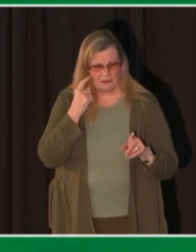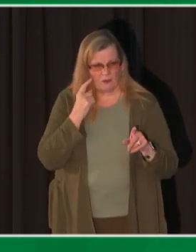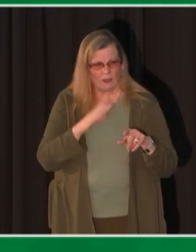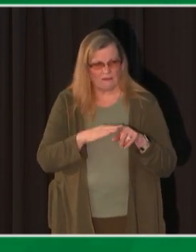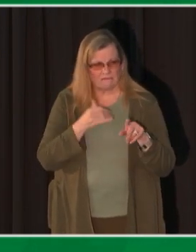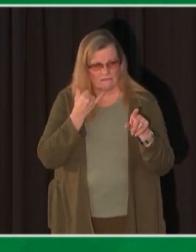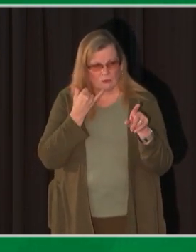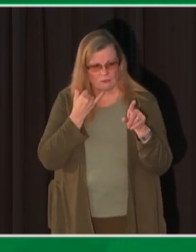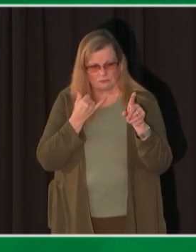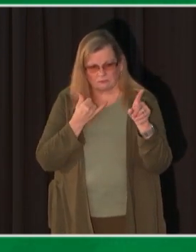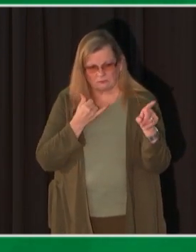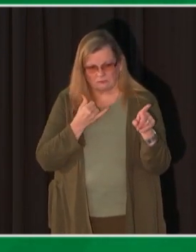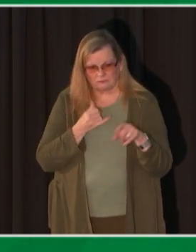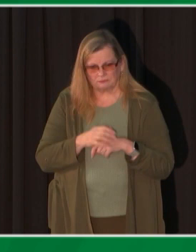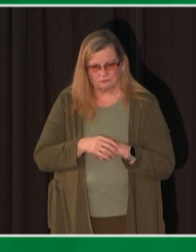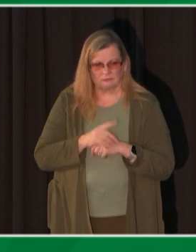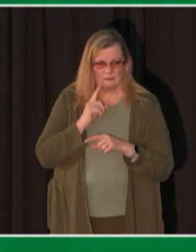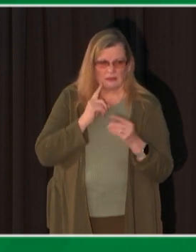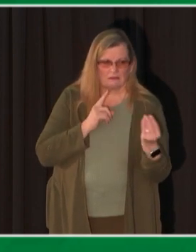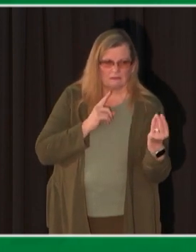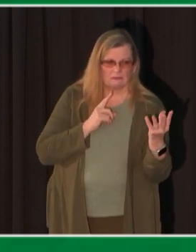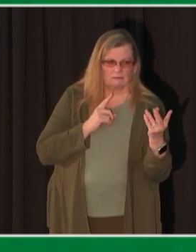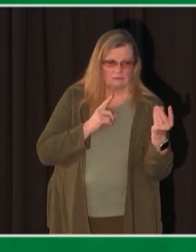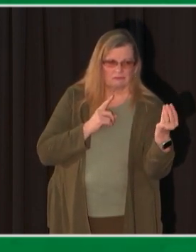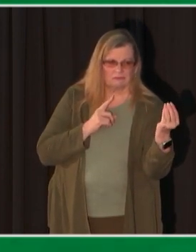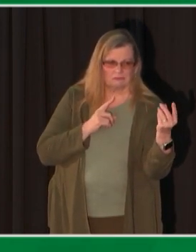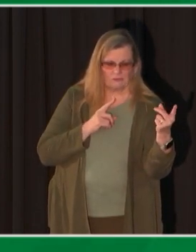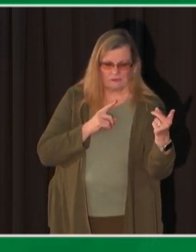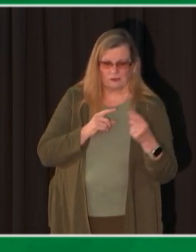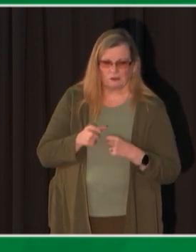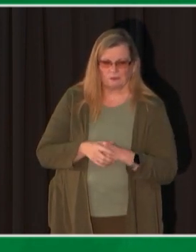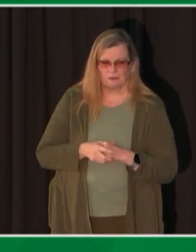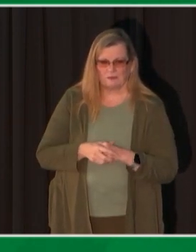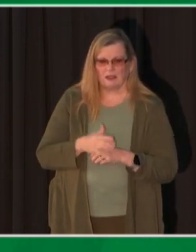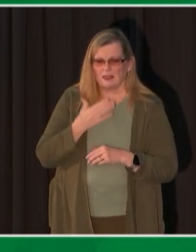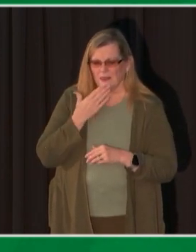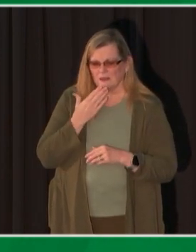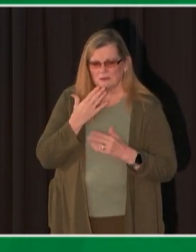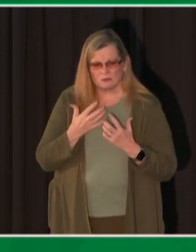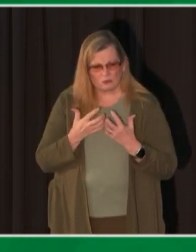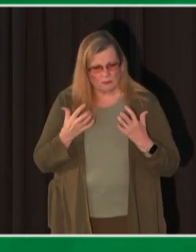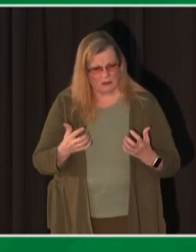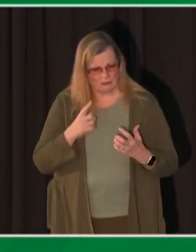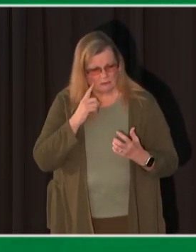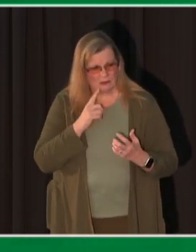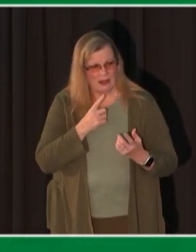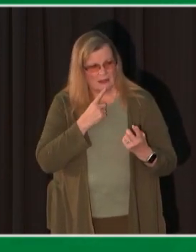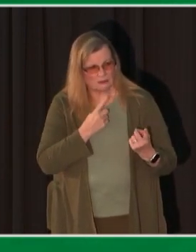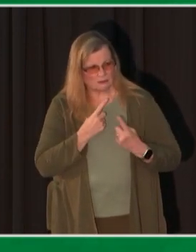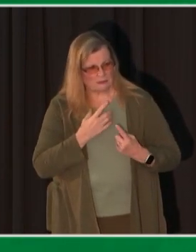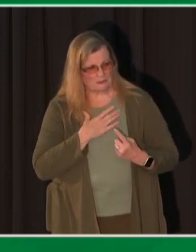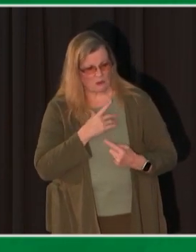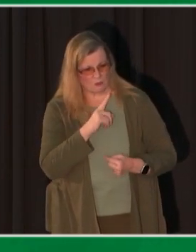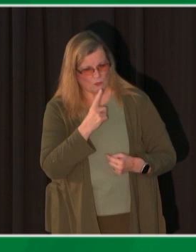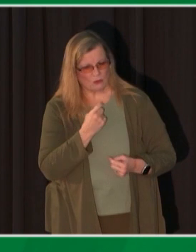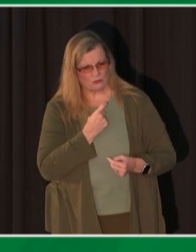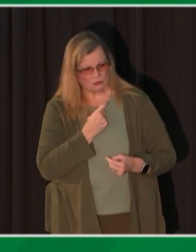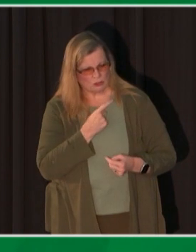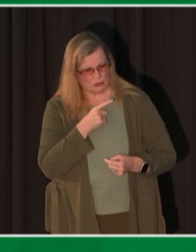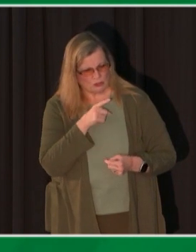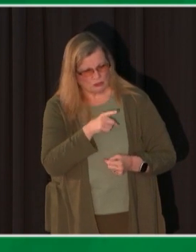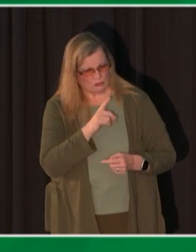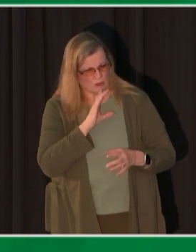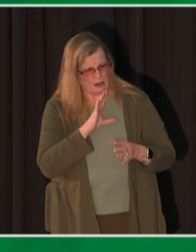I can, thank you. Thank you so much for taking my question. Can you talk about, you mentioned preserving 3